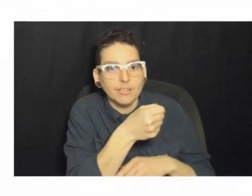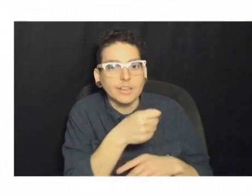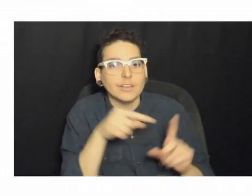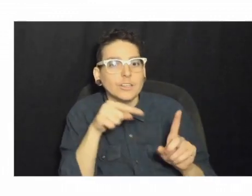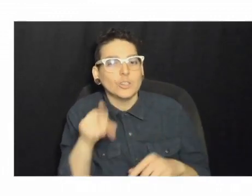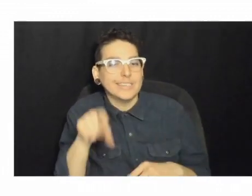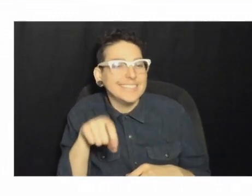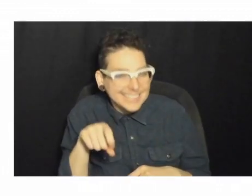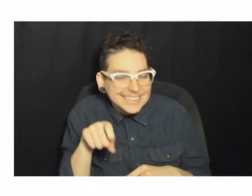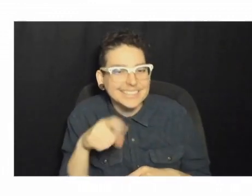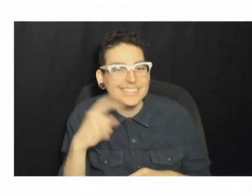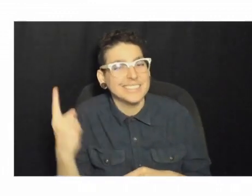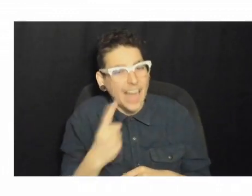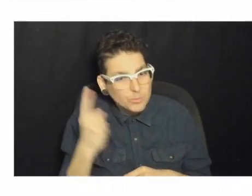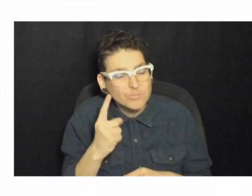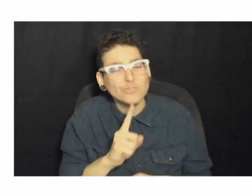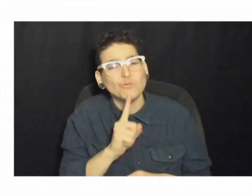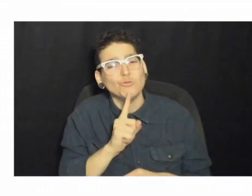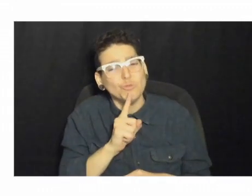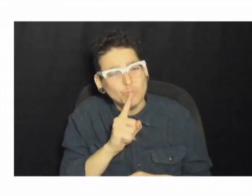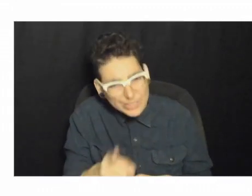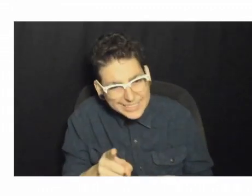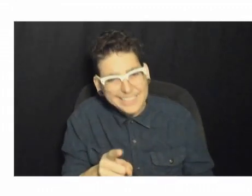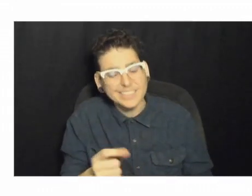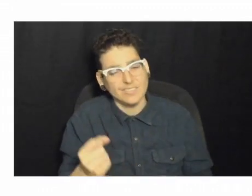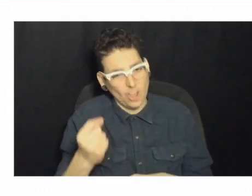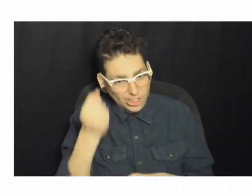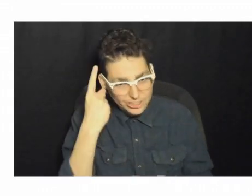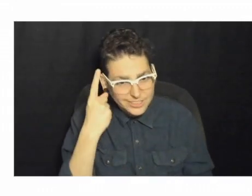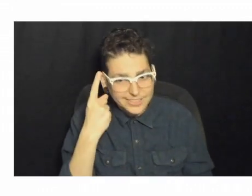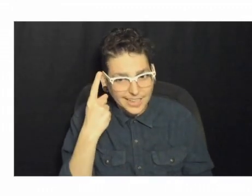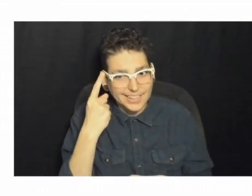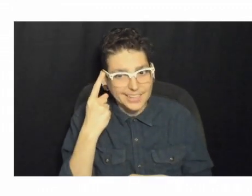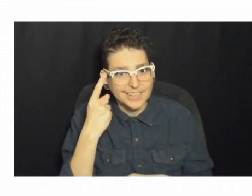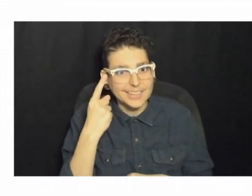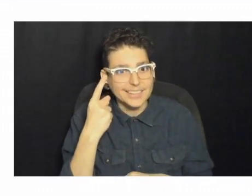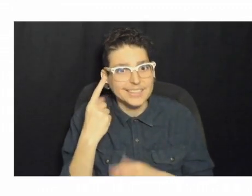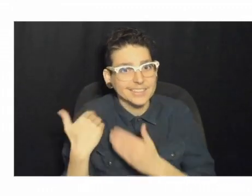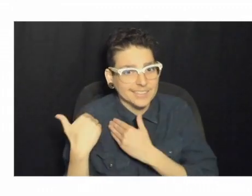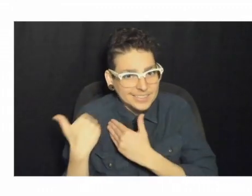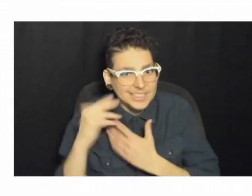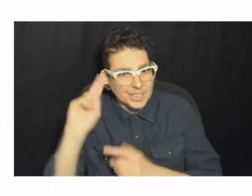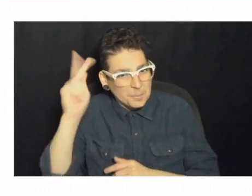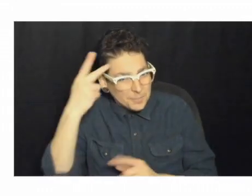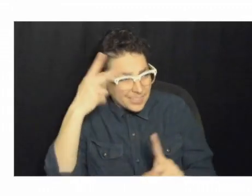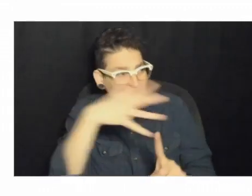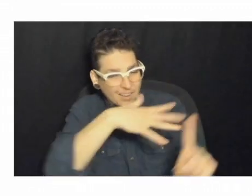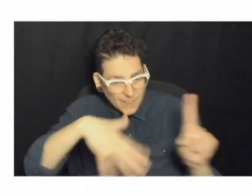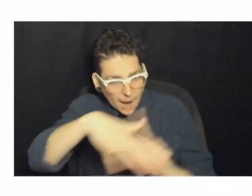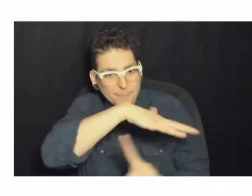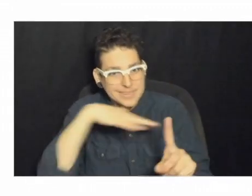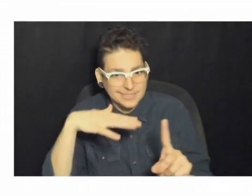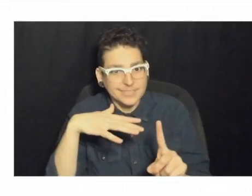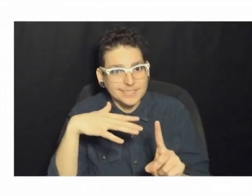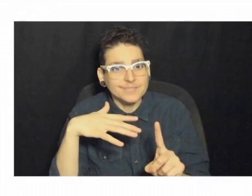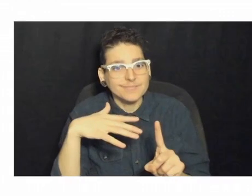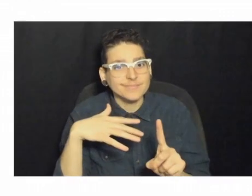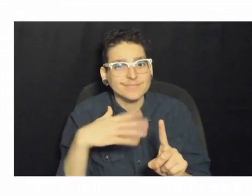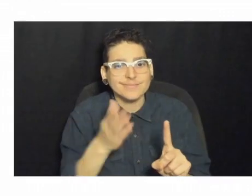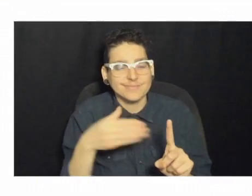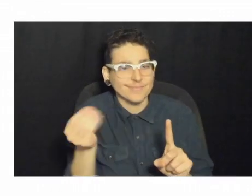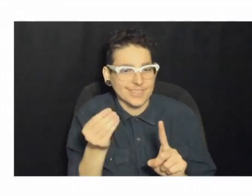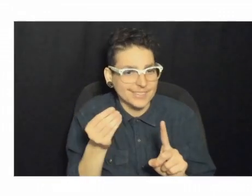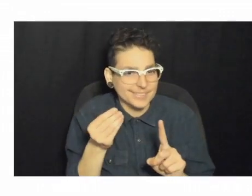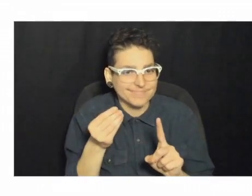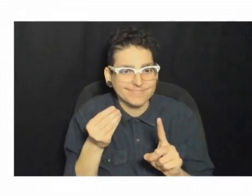political environment and what the responsibility is to a population or a community as opposed to, say, groups of individual patients. And that's a different